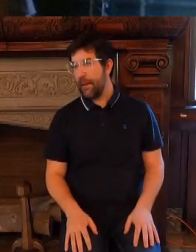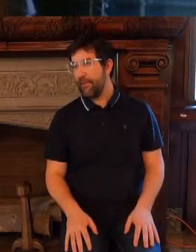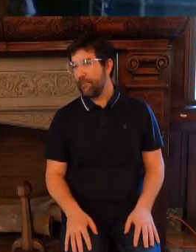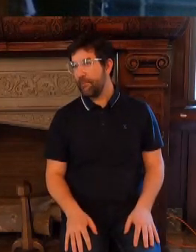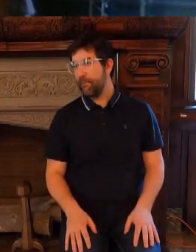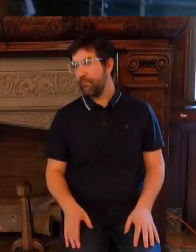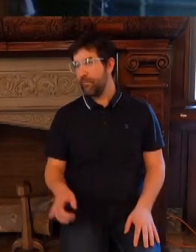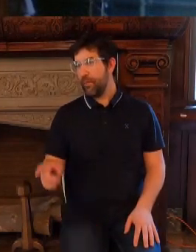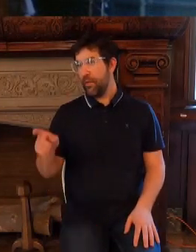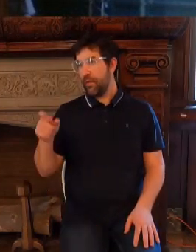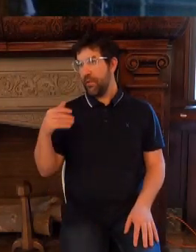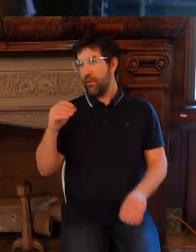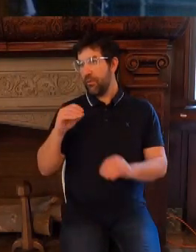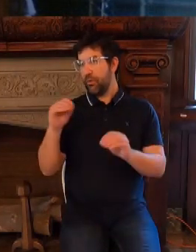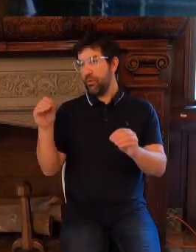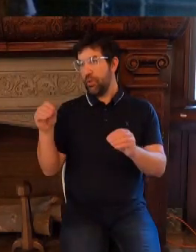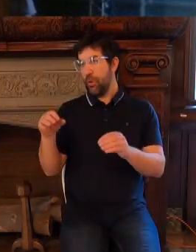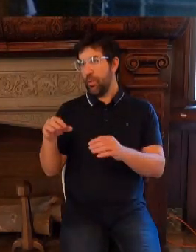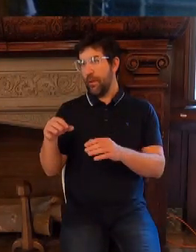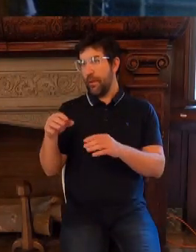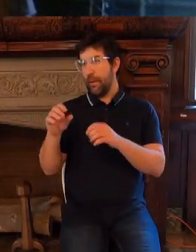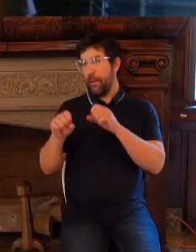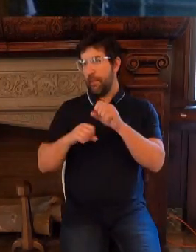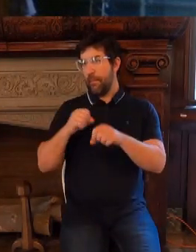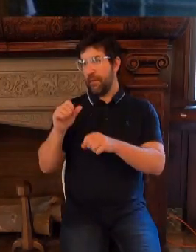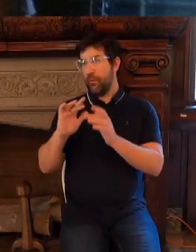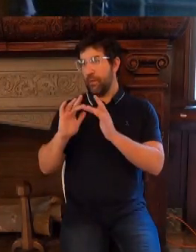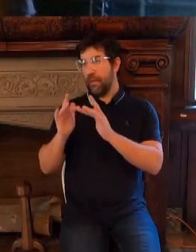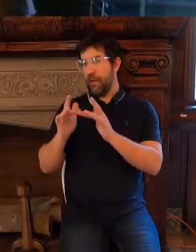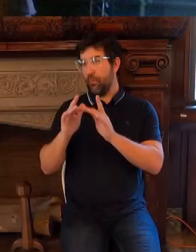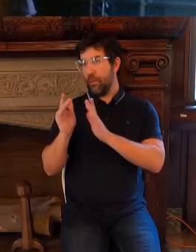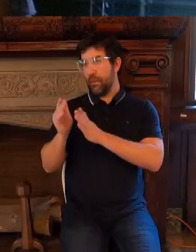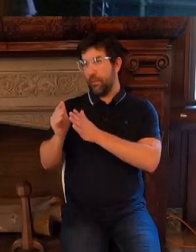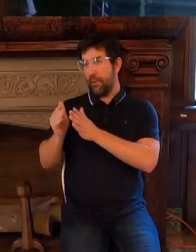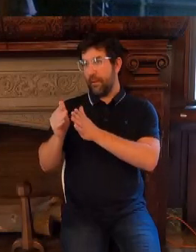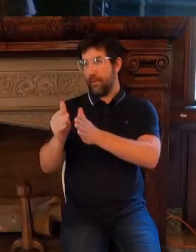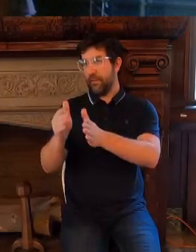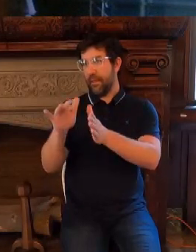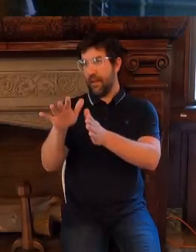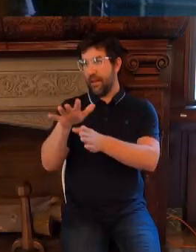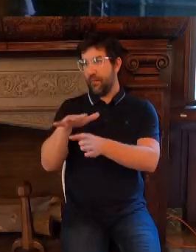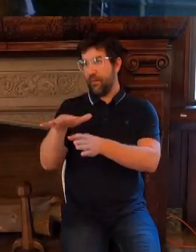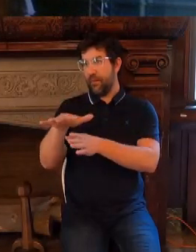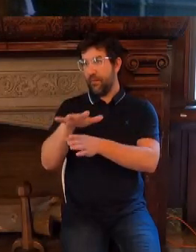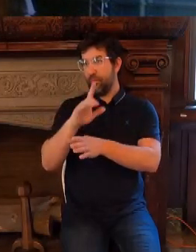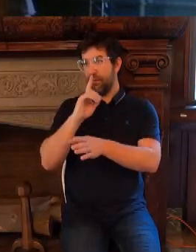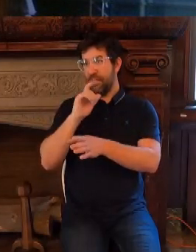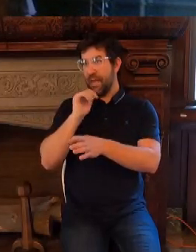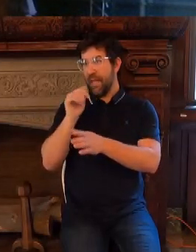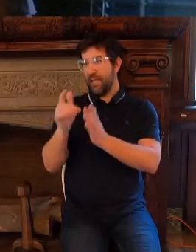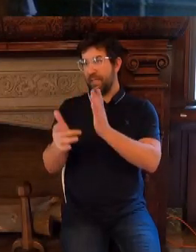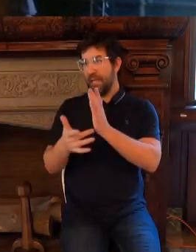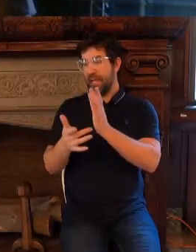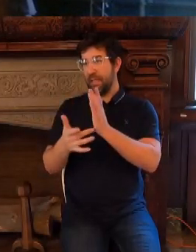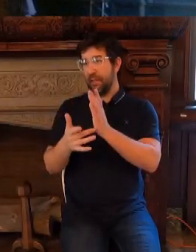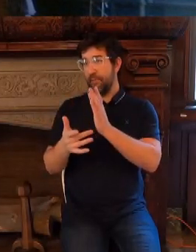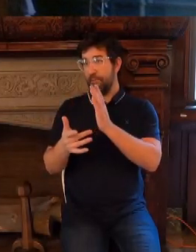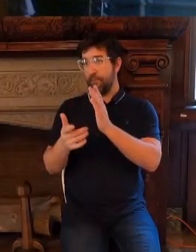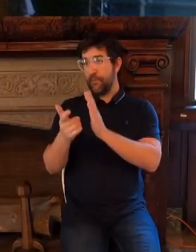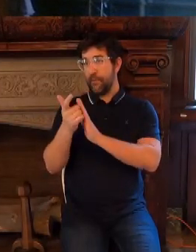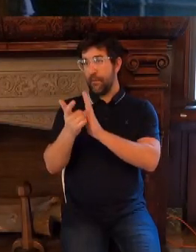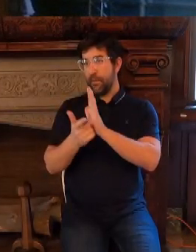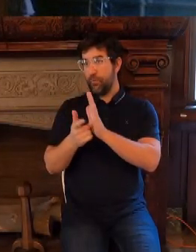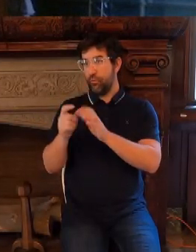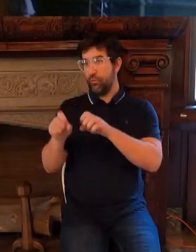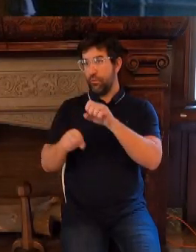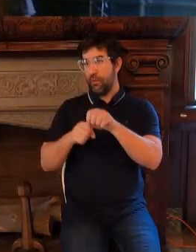There is no existing bicycle network that parallels with that. It is not technically legal to